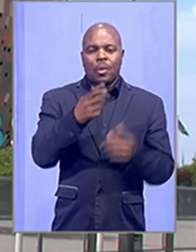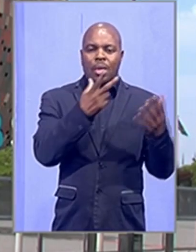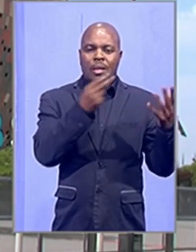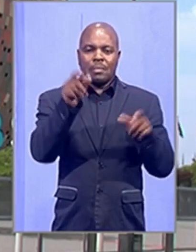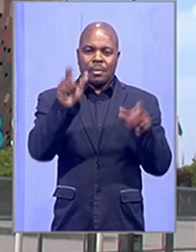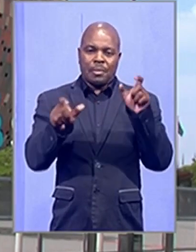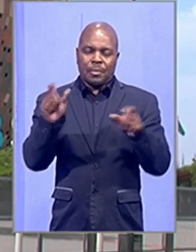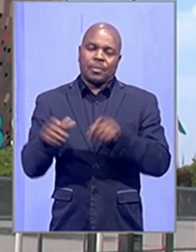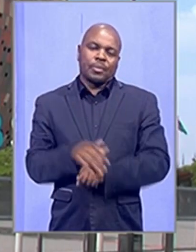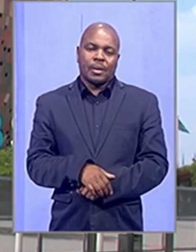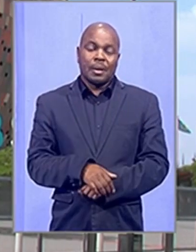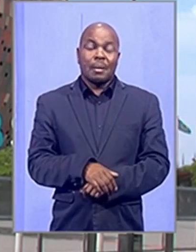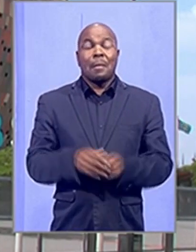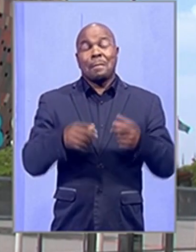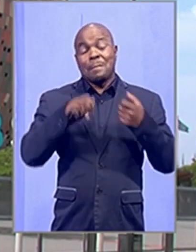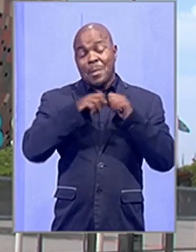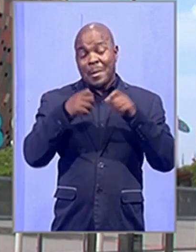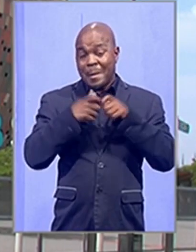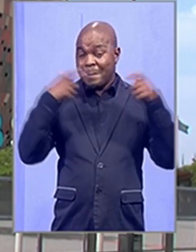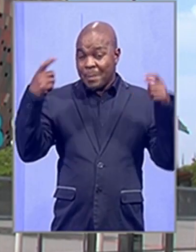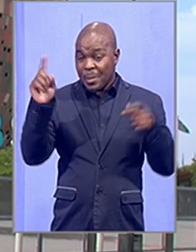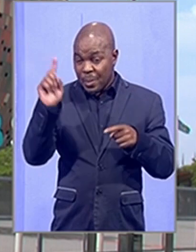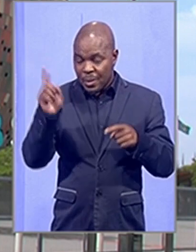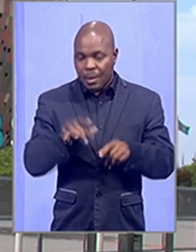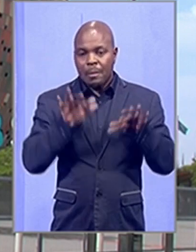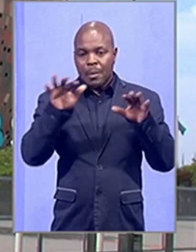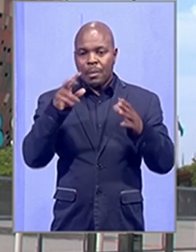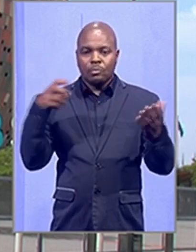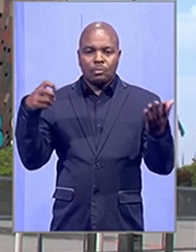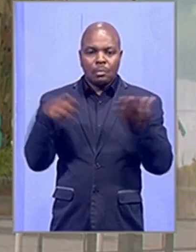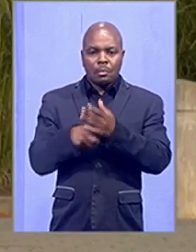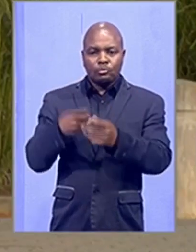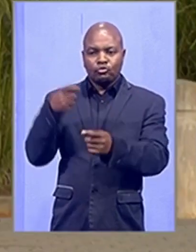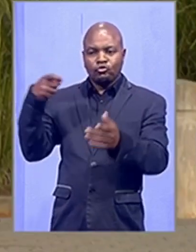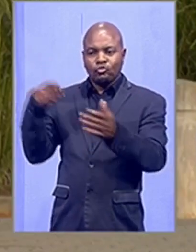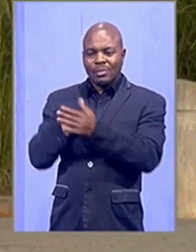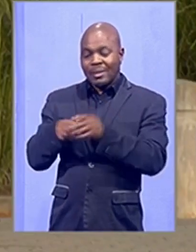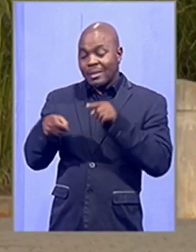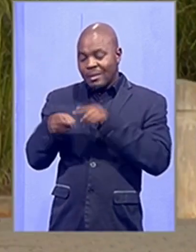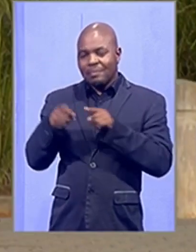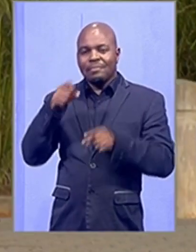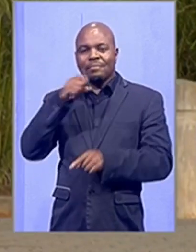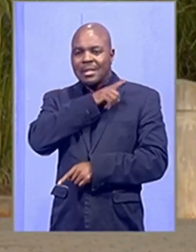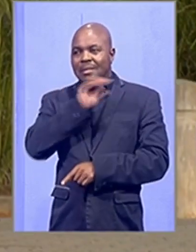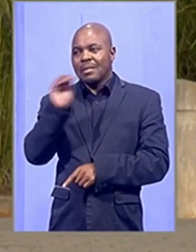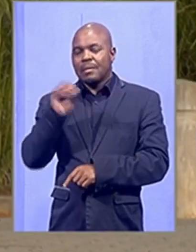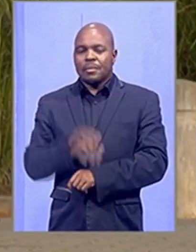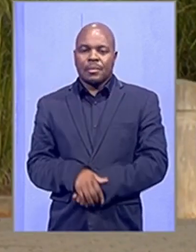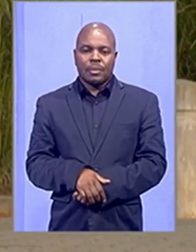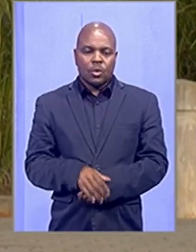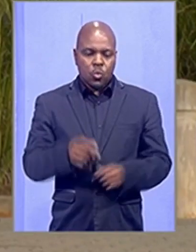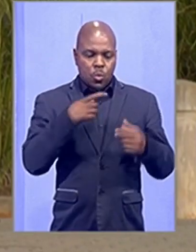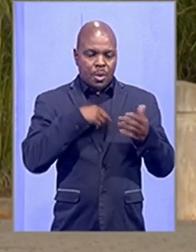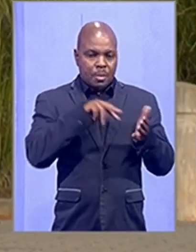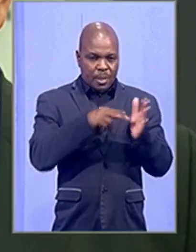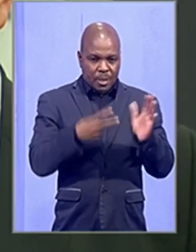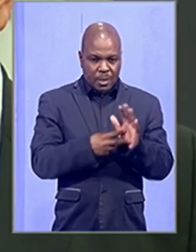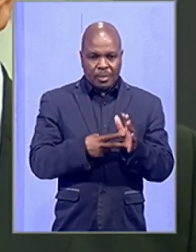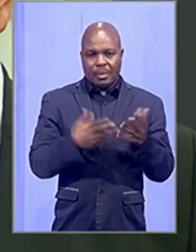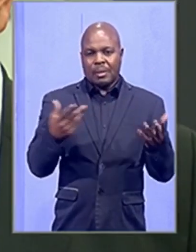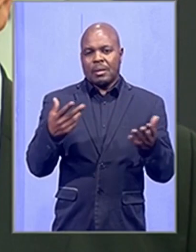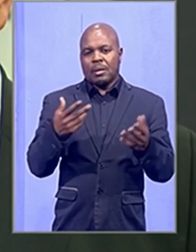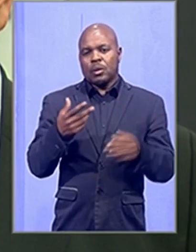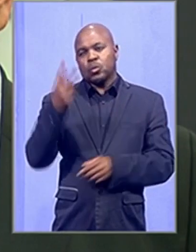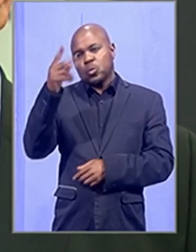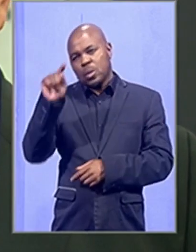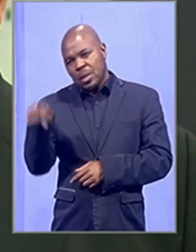1,800. Gantši bothata bjo bogolo ke batho bao ba rekago ditekete tša bofora. We're planning for and expecting anything